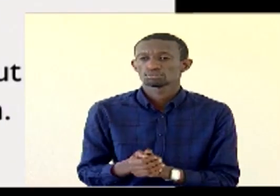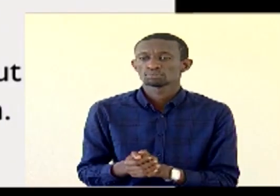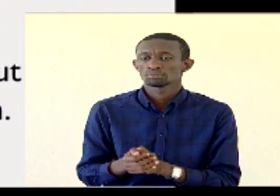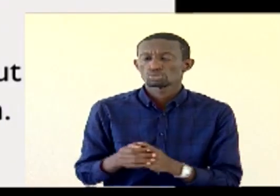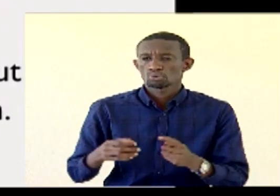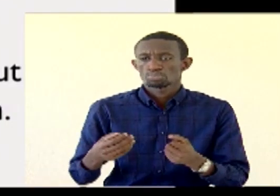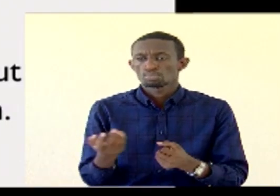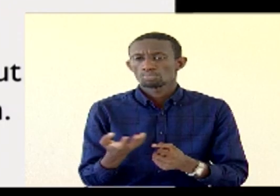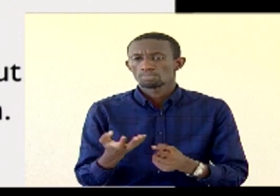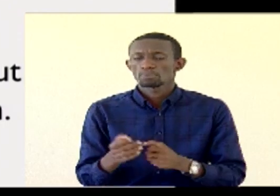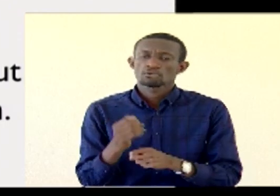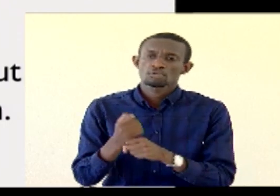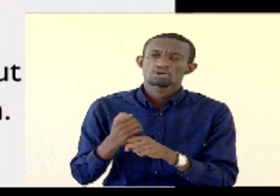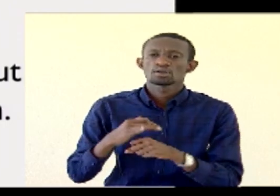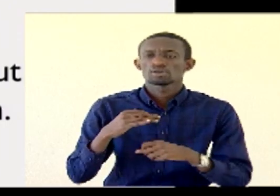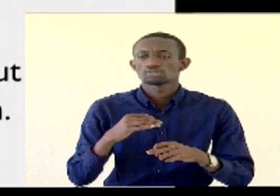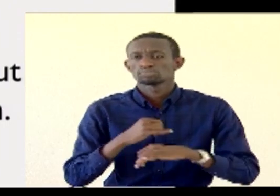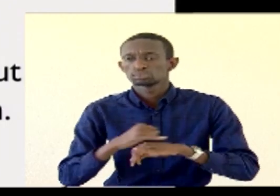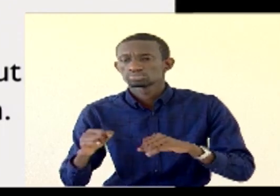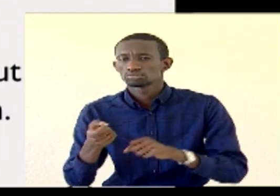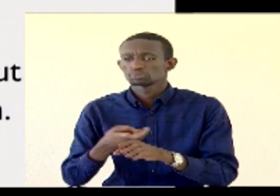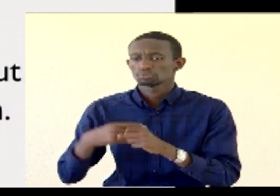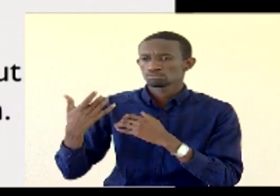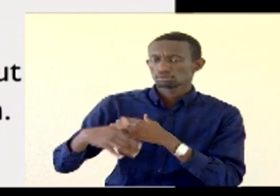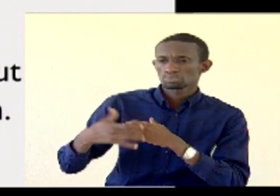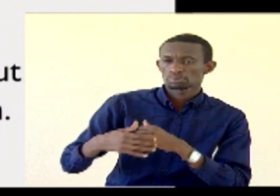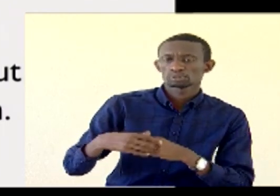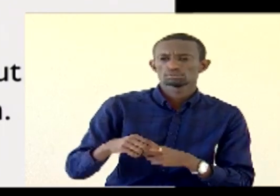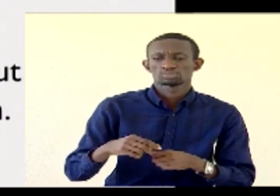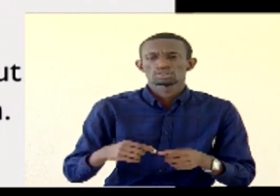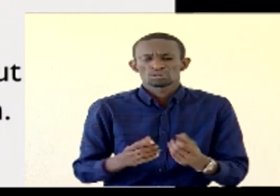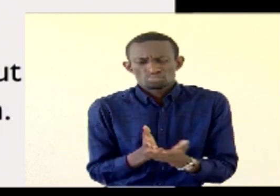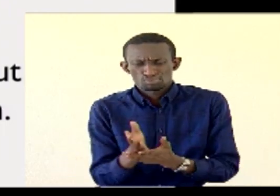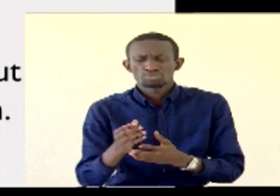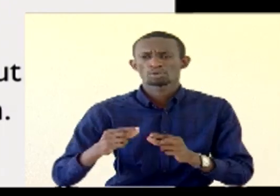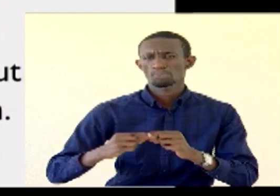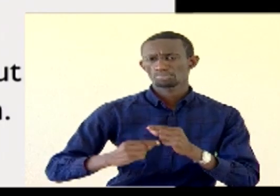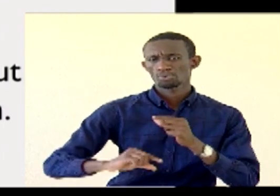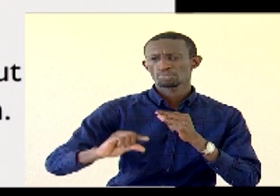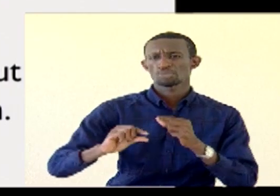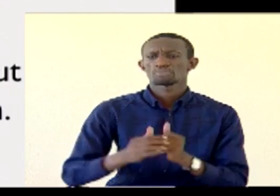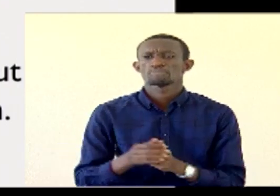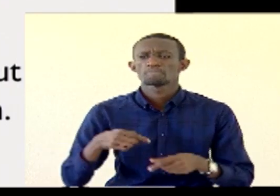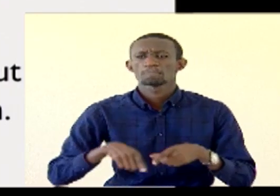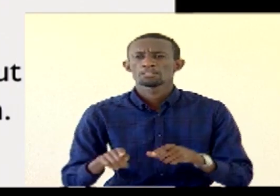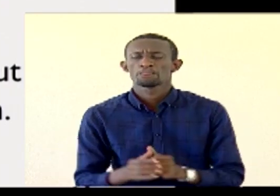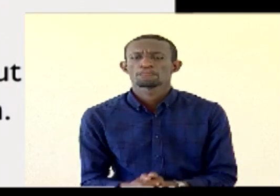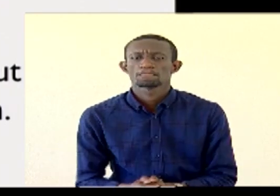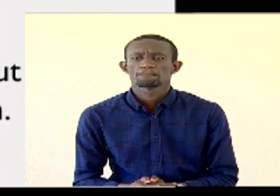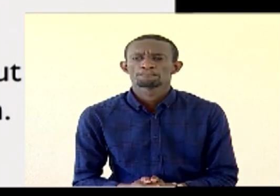the urethra and out of the body is referred to as urination. So this drainaging